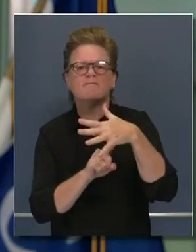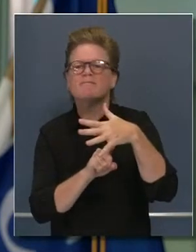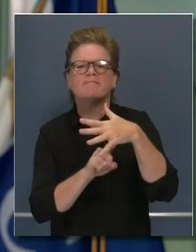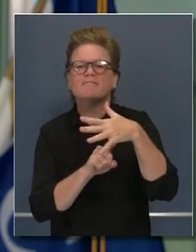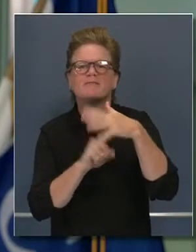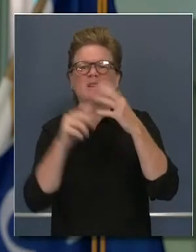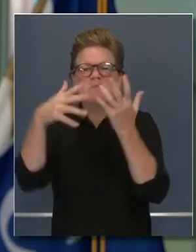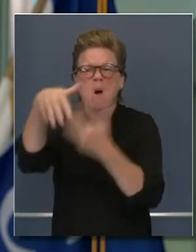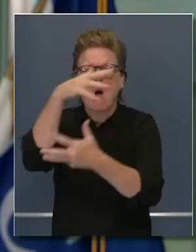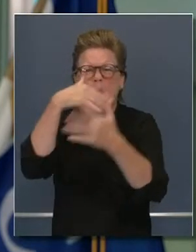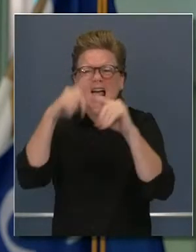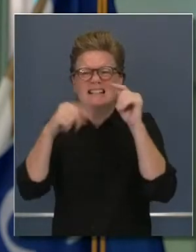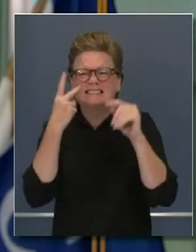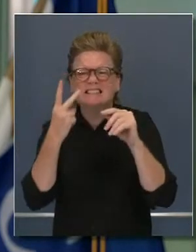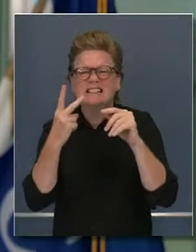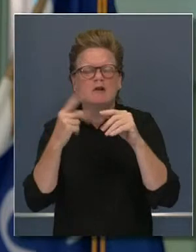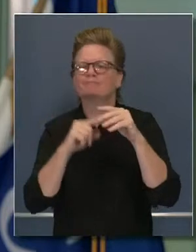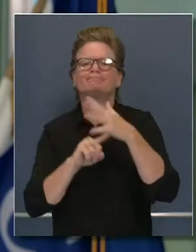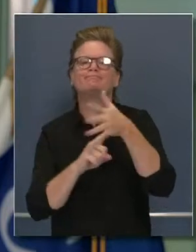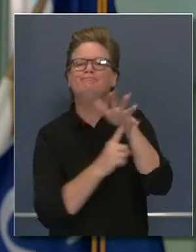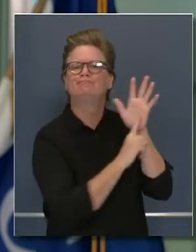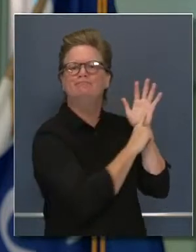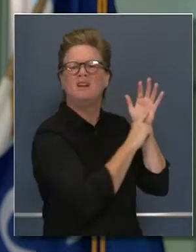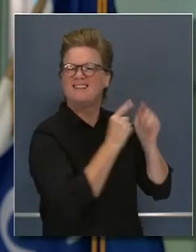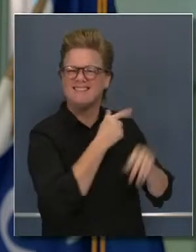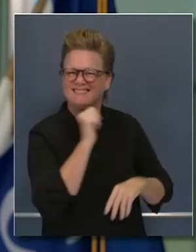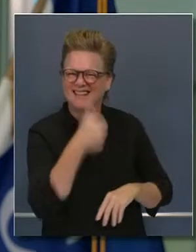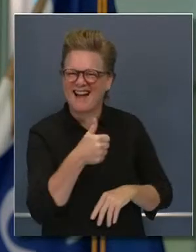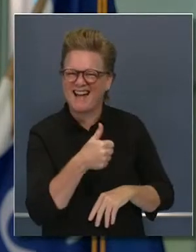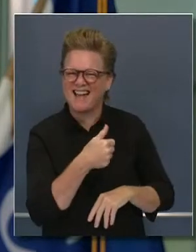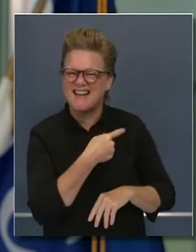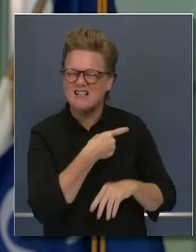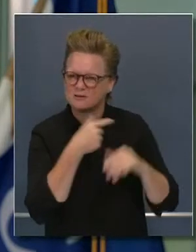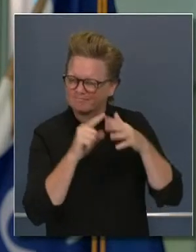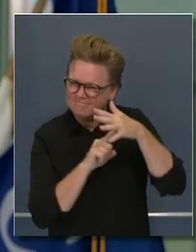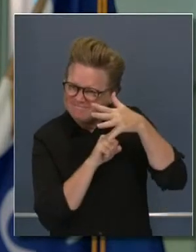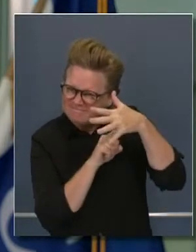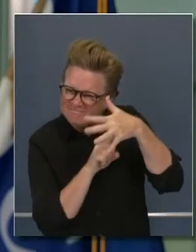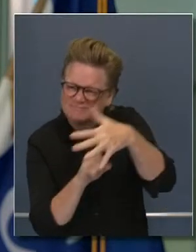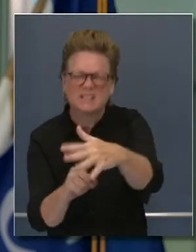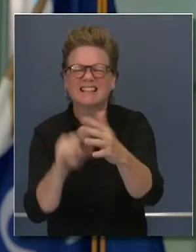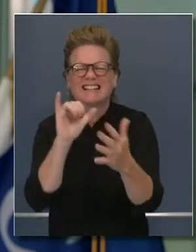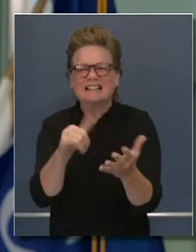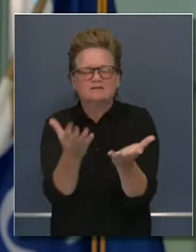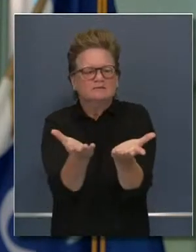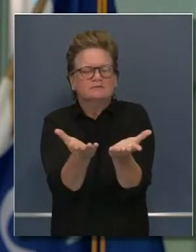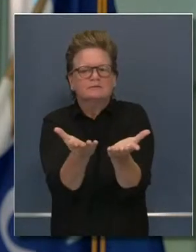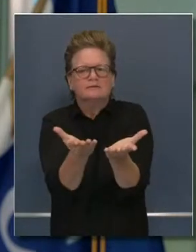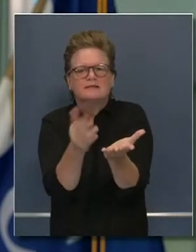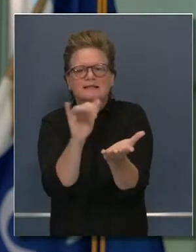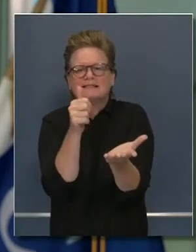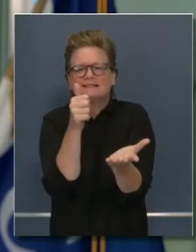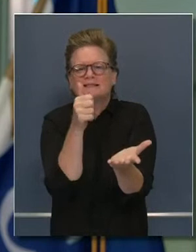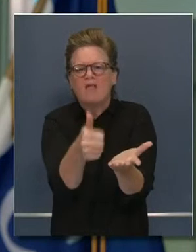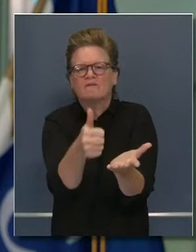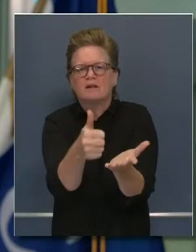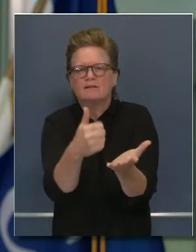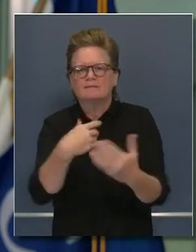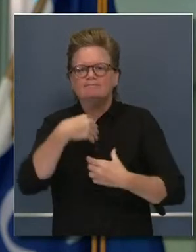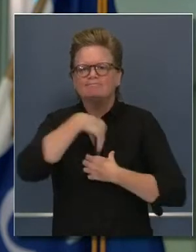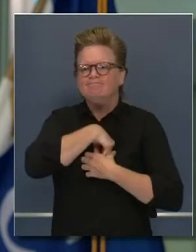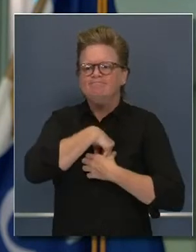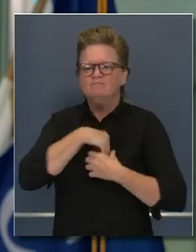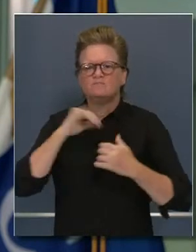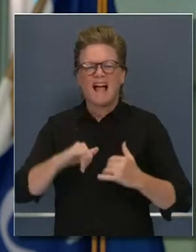saved many, many lives. And that's just an example of the kind of heroism that is a big part of